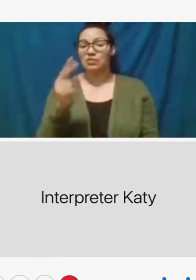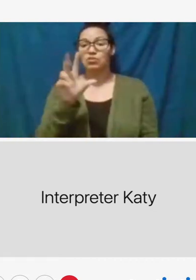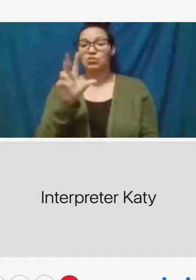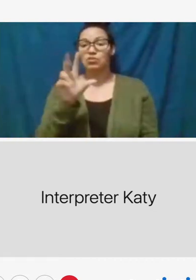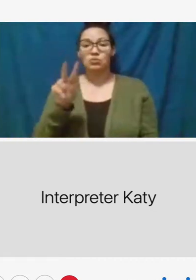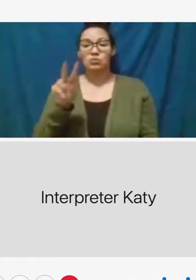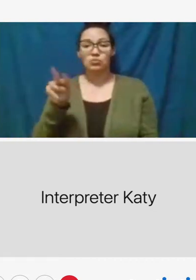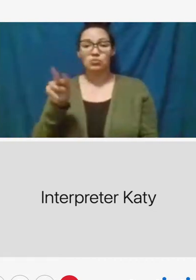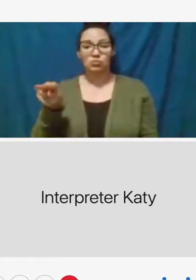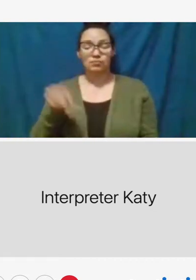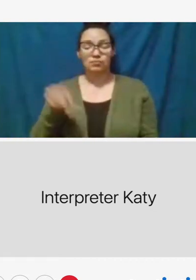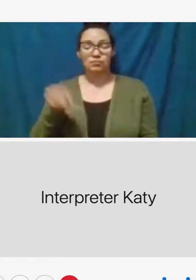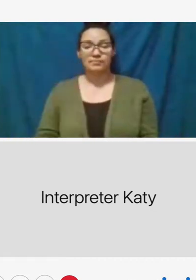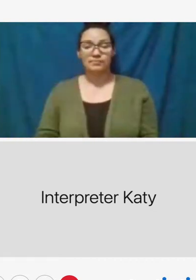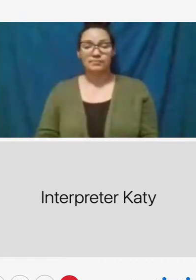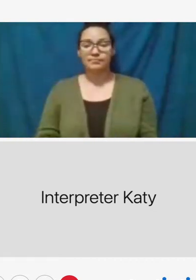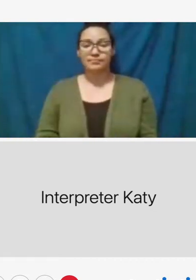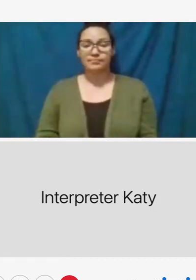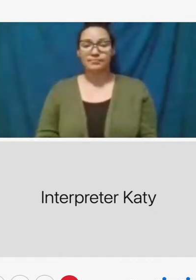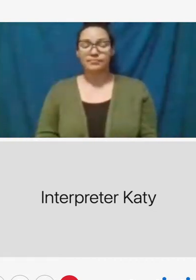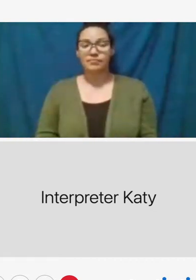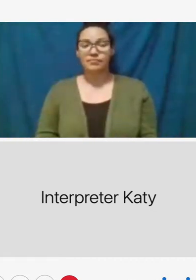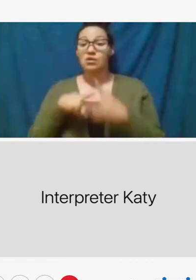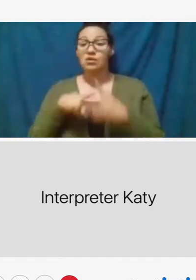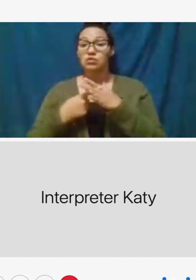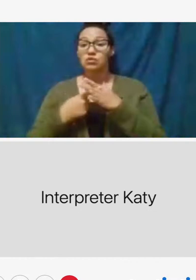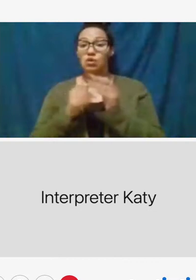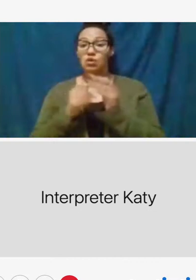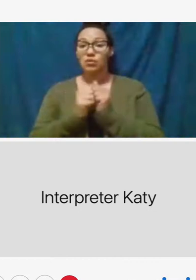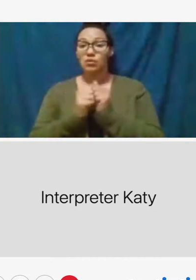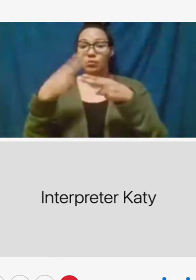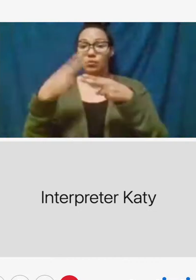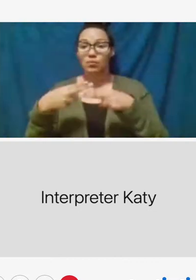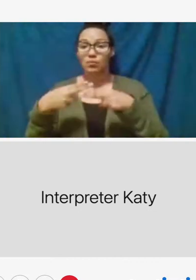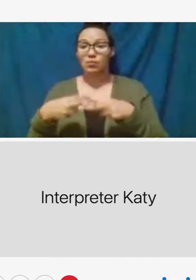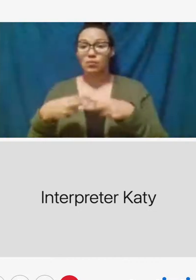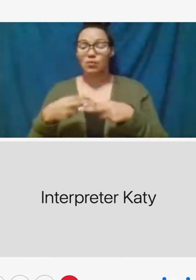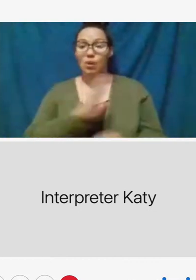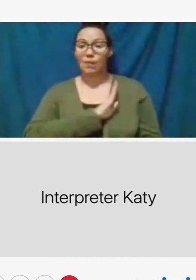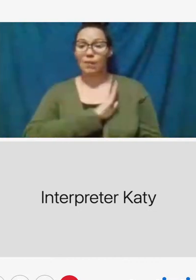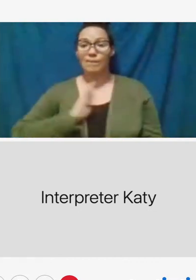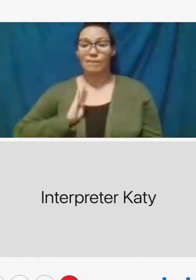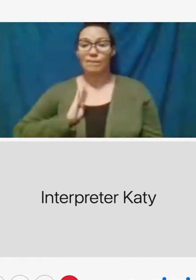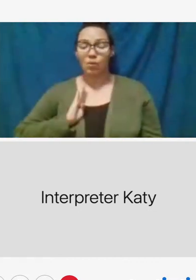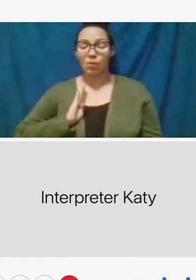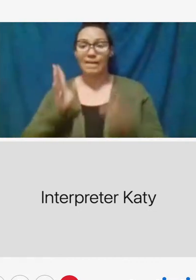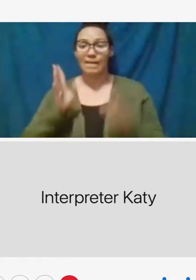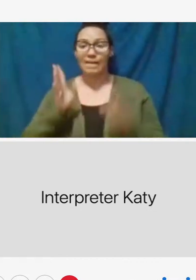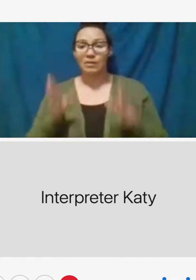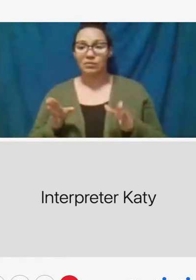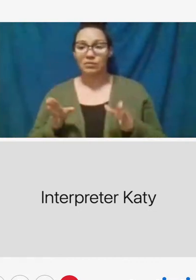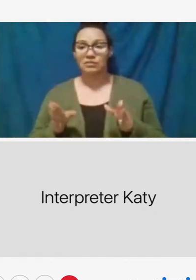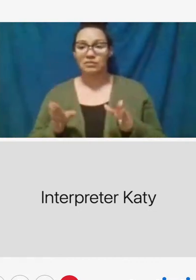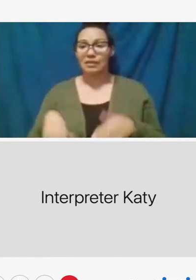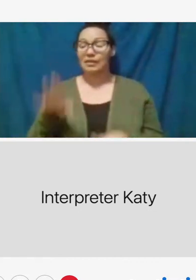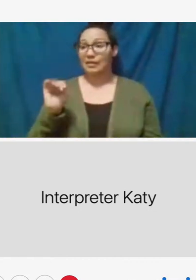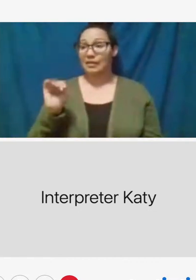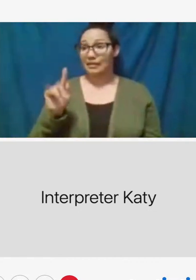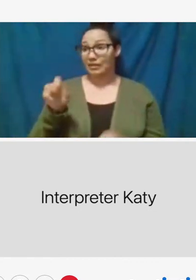2022 I'm going to start with a roll call of the board members Miss Medina can you please do the roll